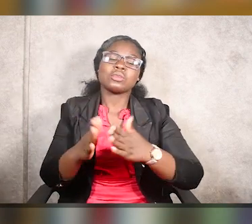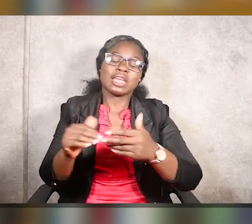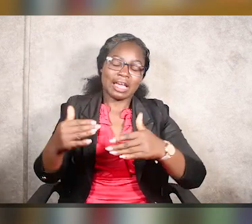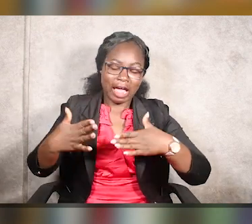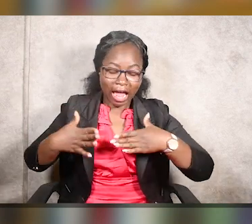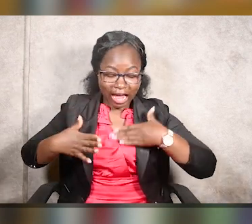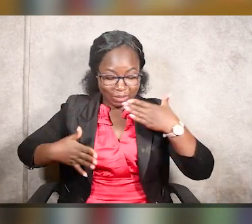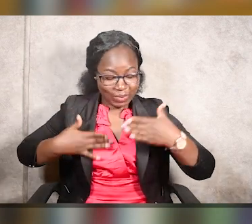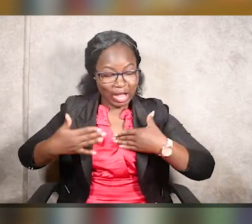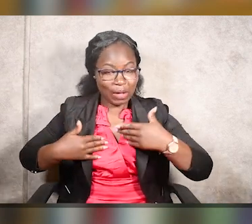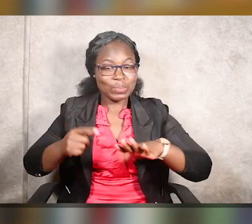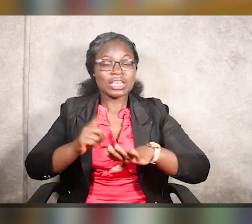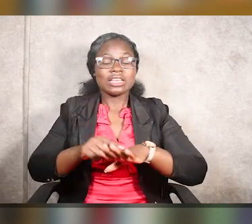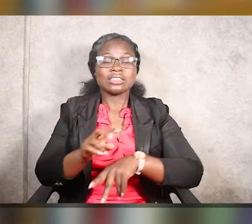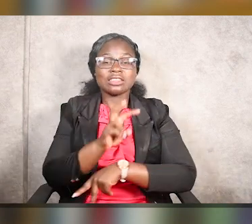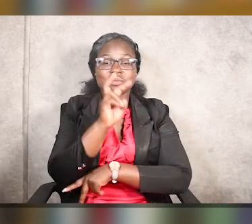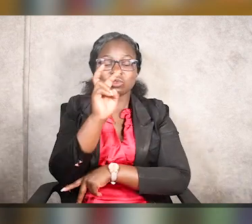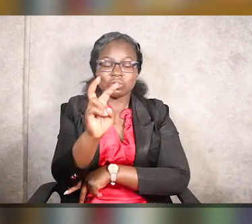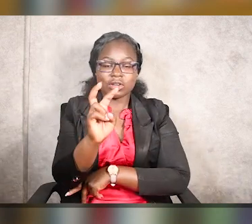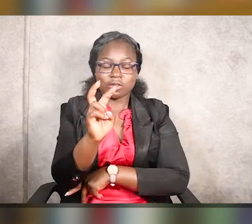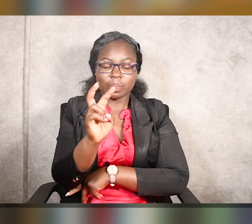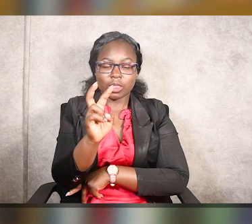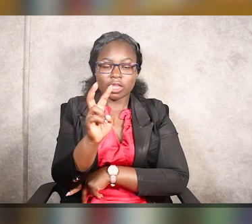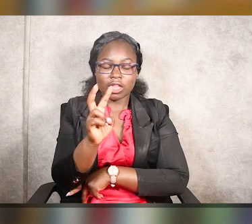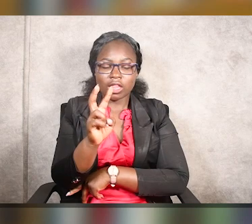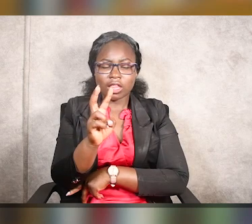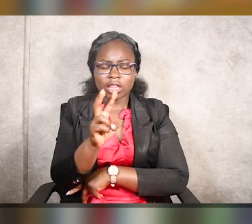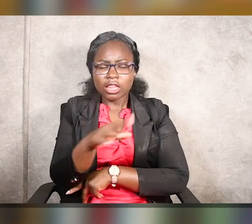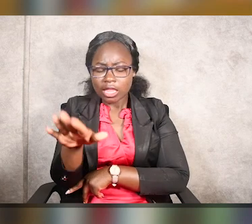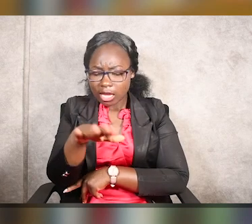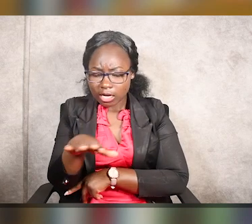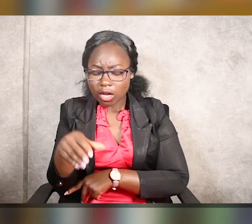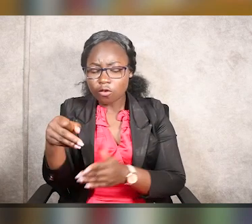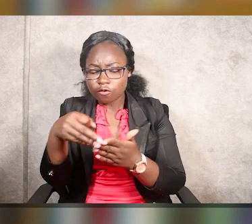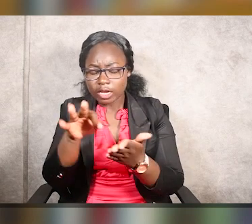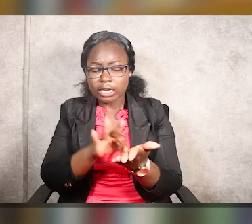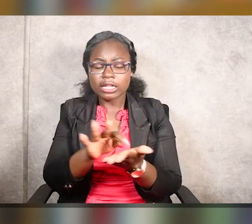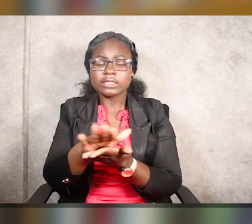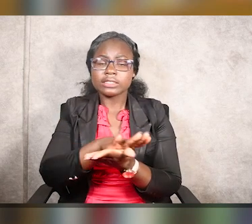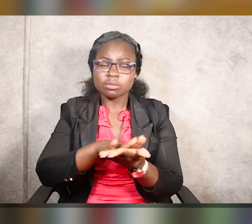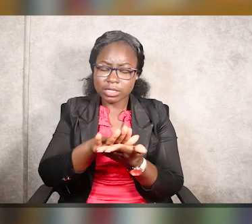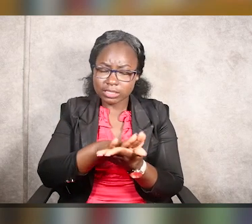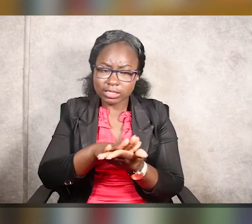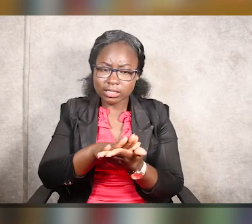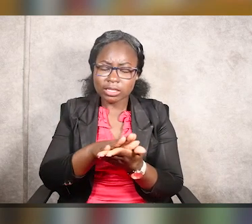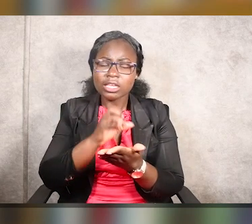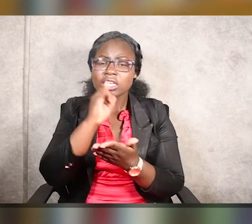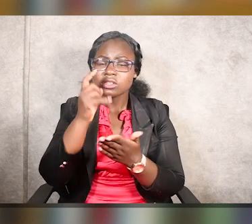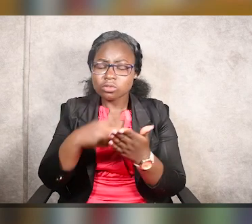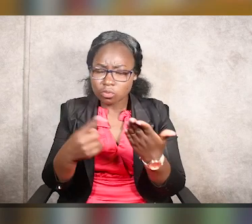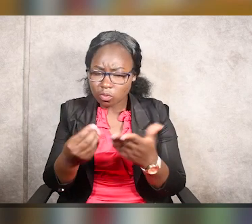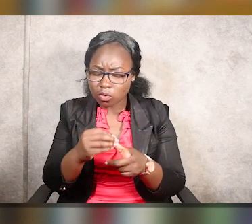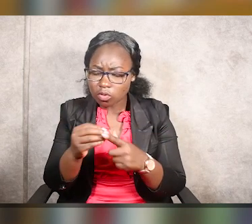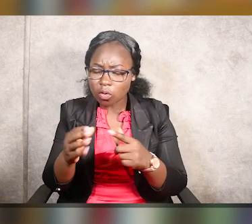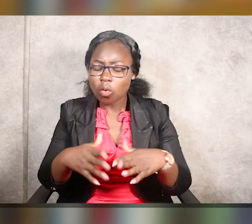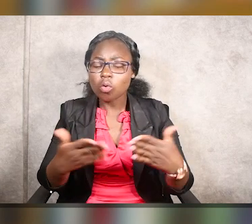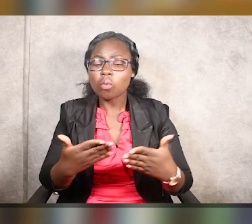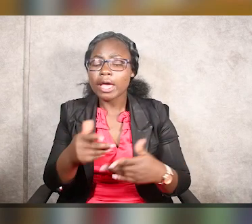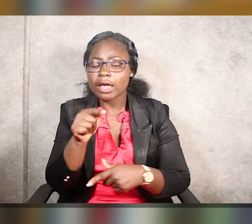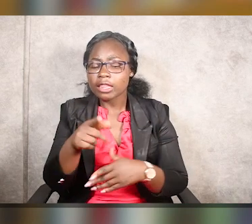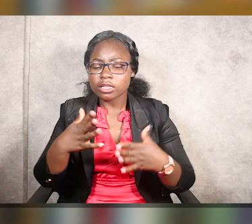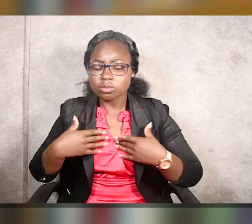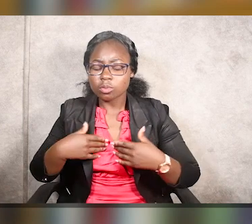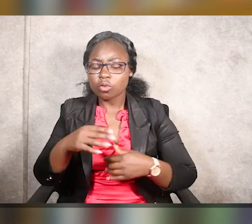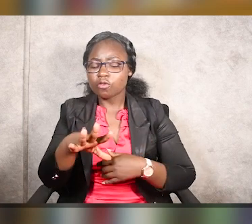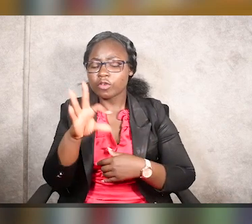So when you're looking at the scope of finance, basically is what or where do these people get